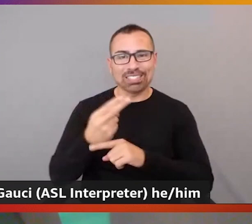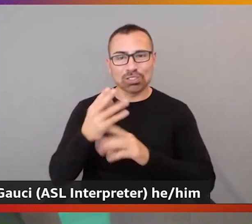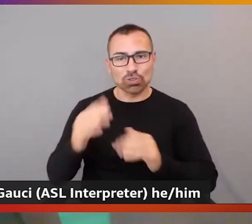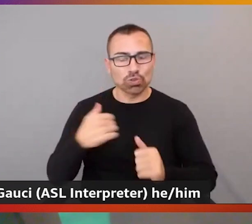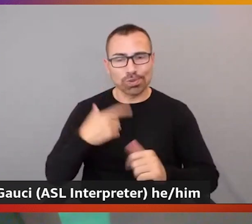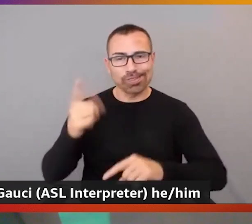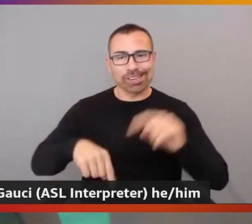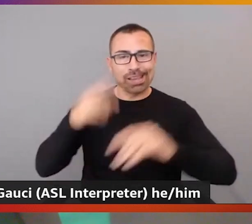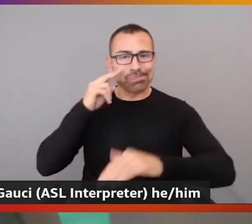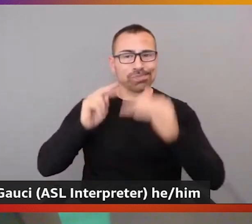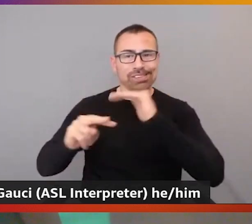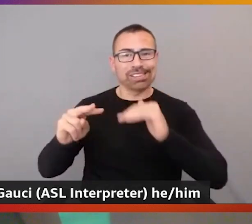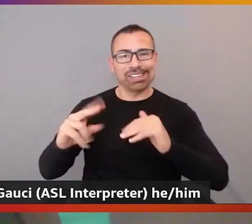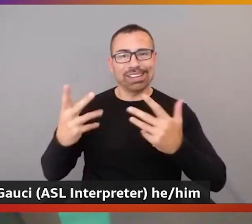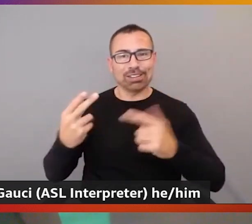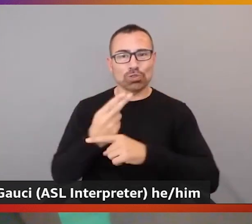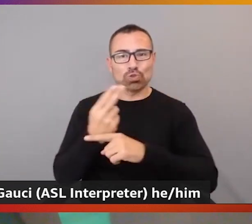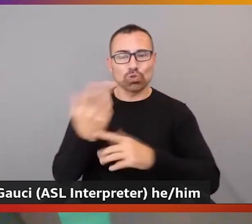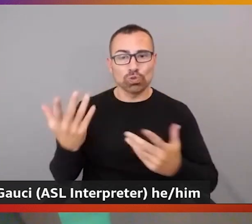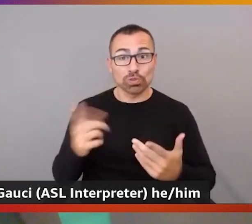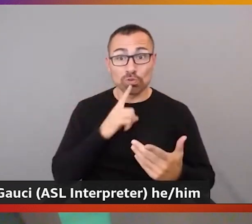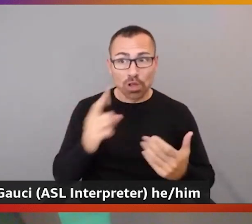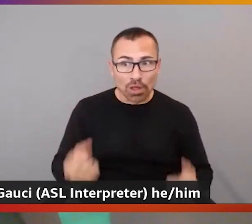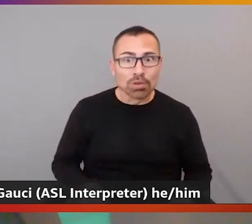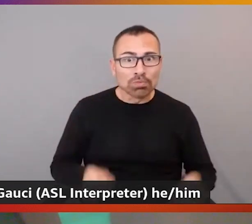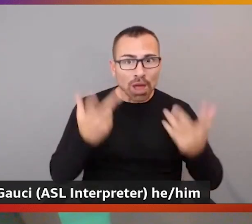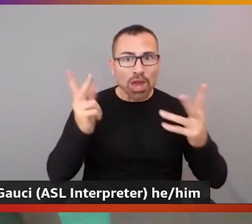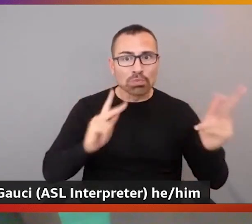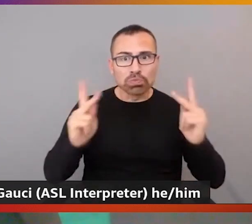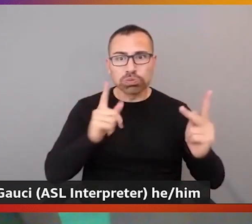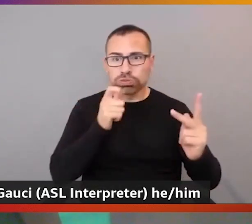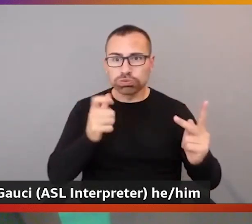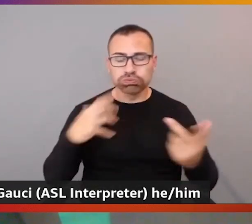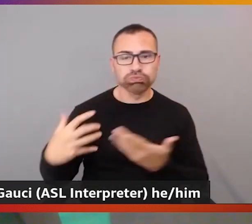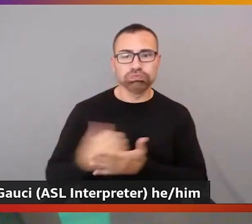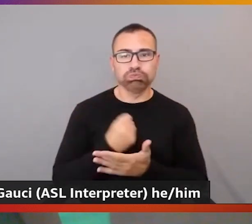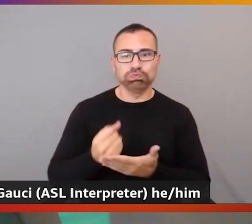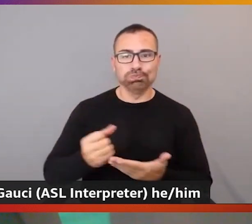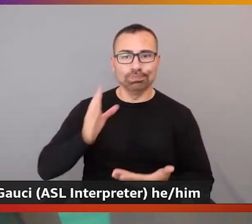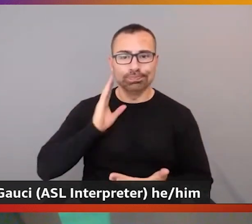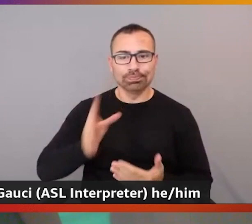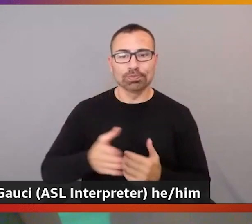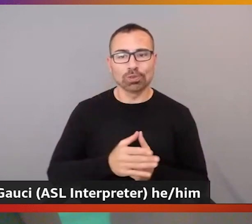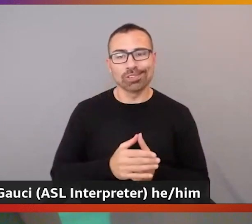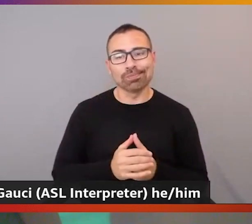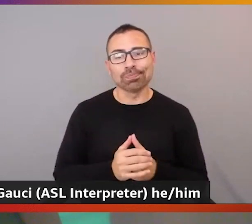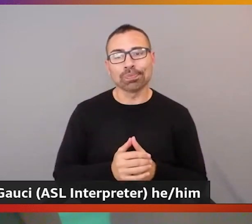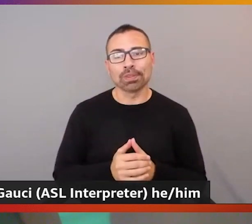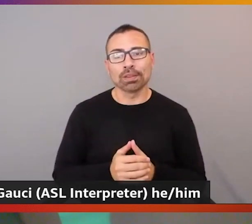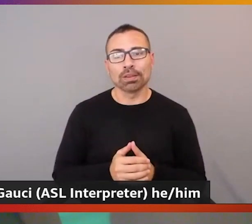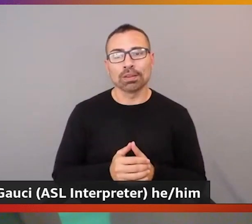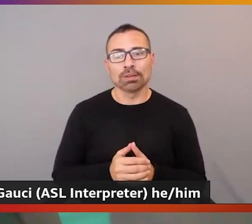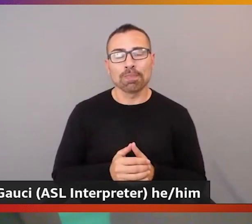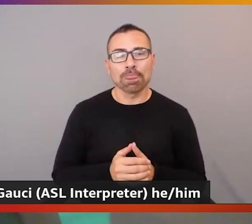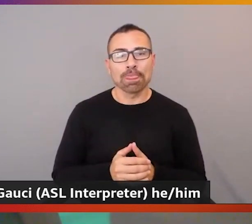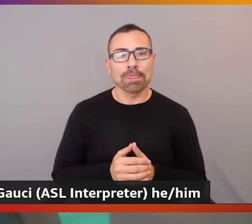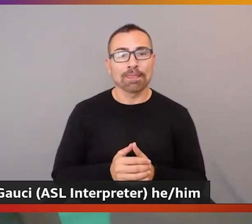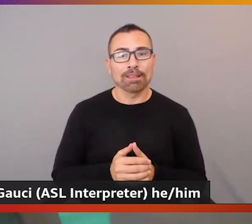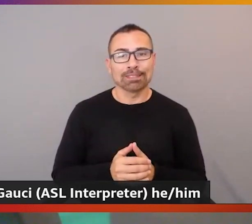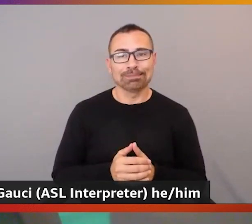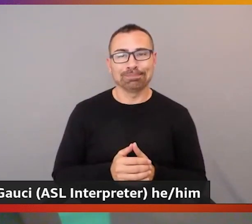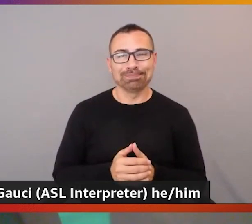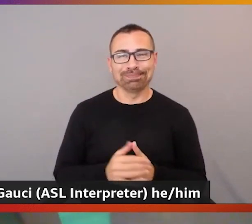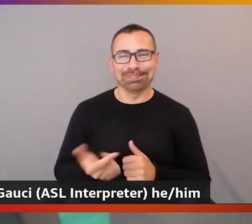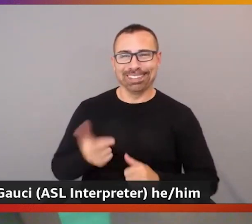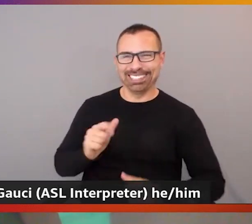a huge number of use cases that really are enabled with this elastic throughput feature. This is awesome. I